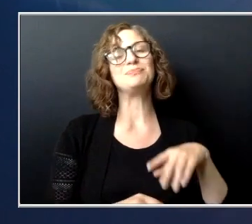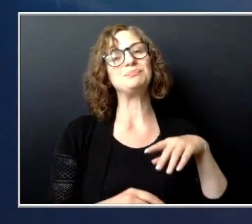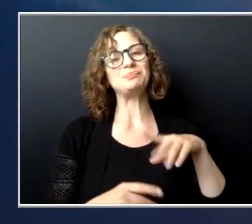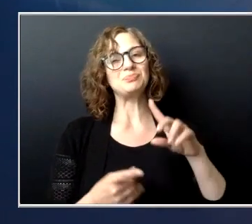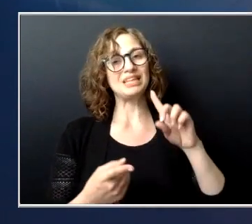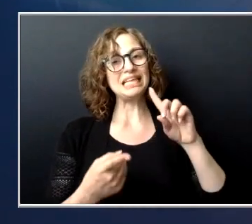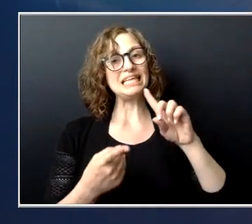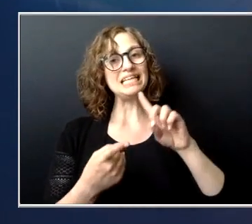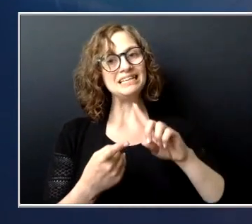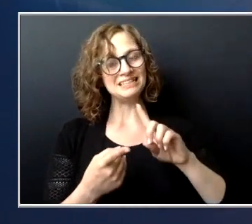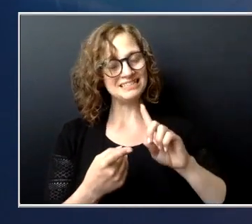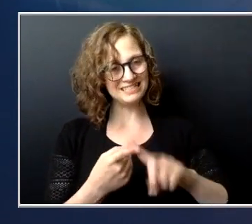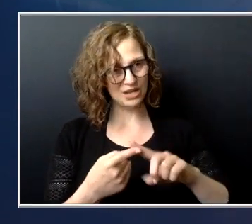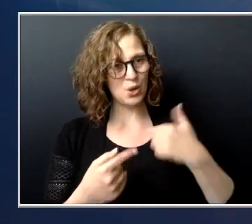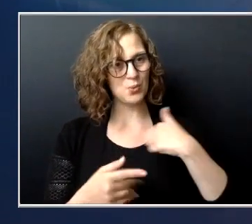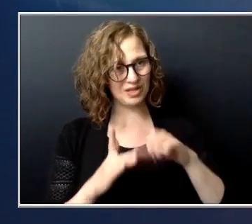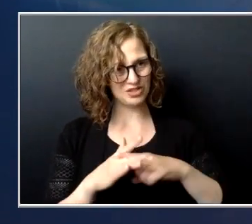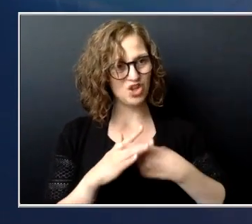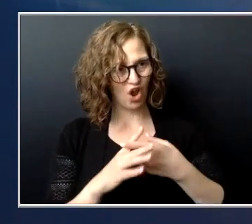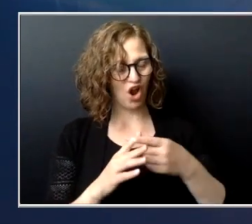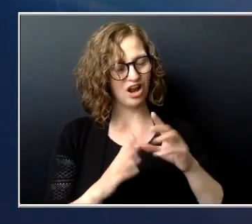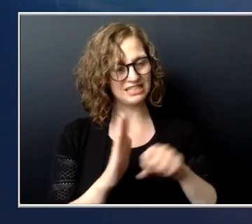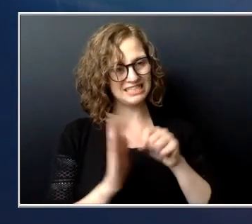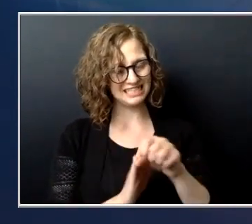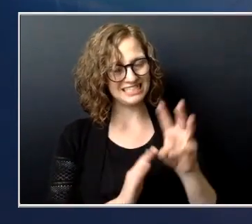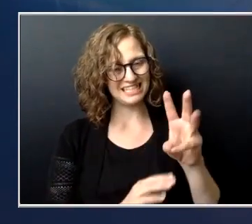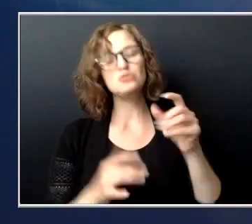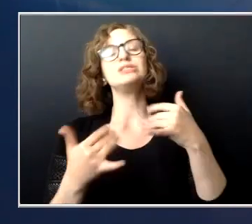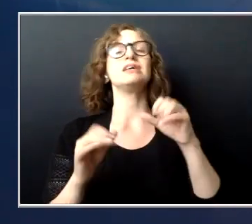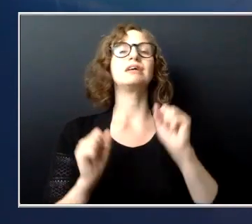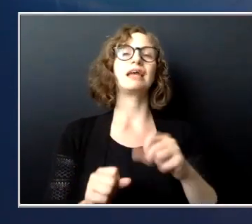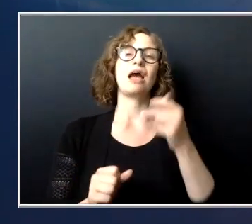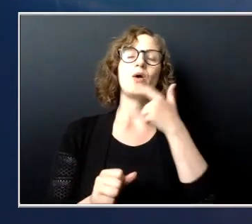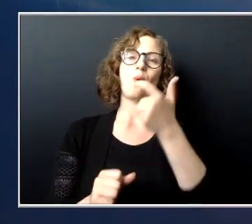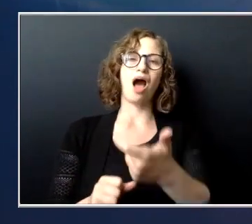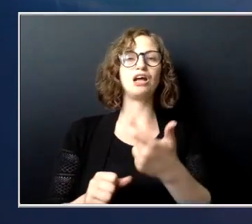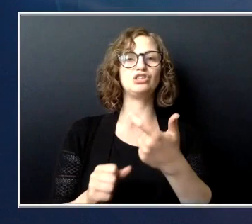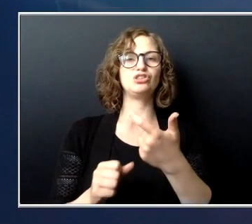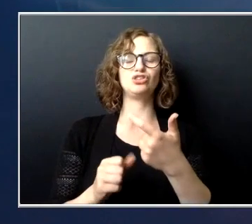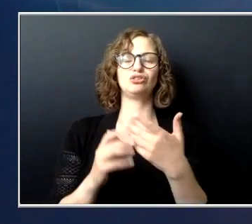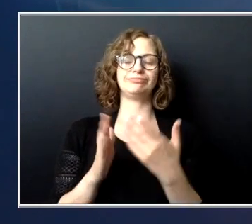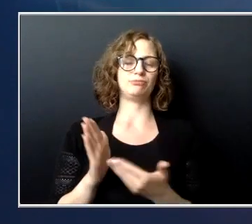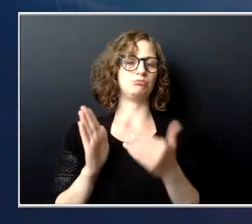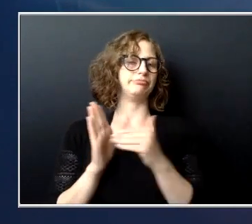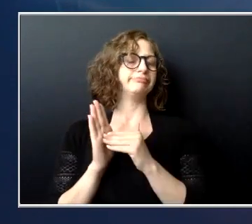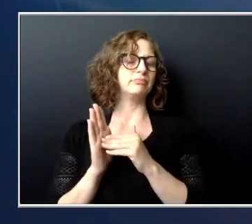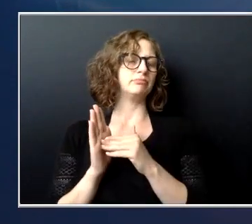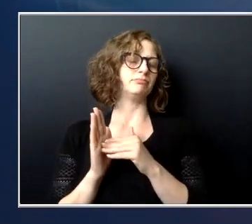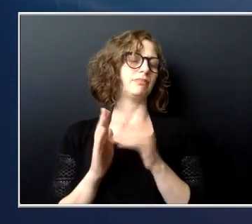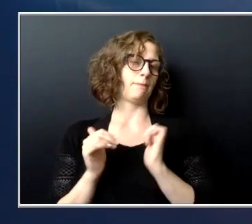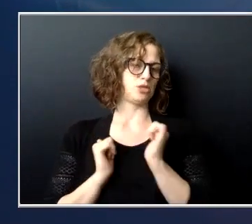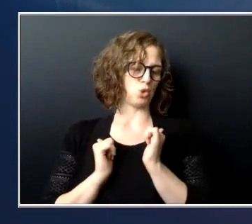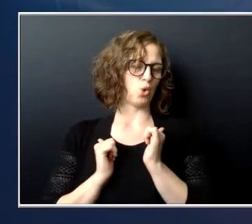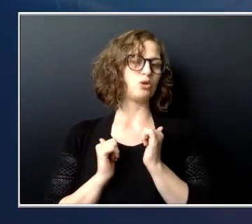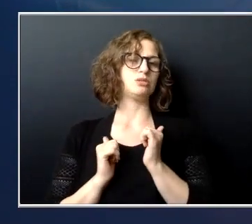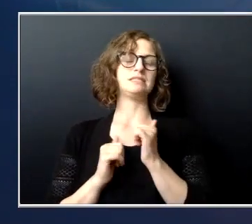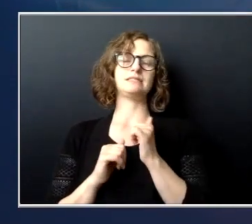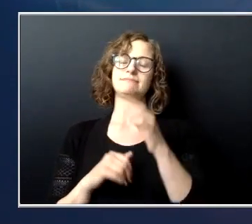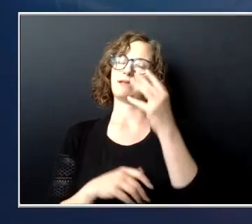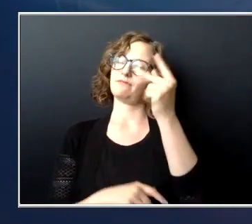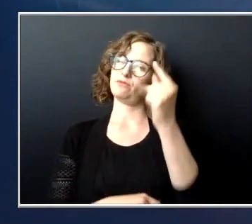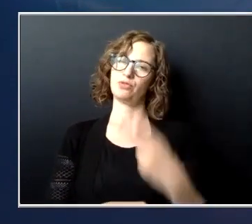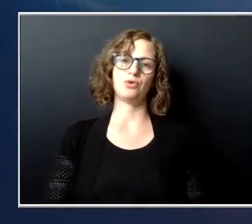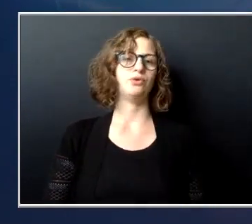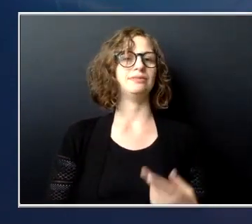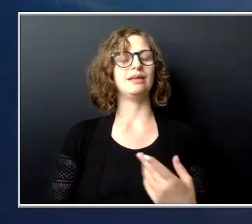at 8 a.m. on Facebook, YouTube, and the X platform. Then we will be back here with all new episodes for season